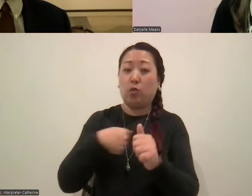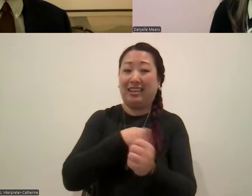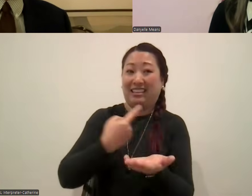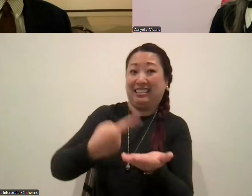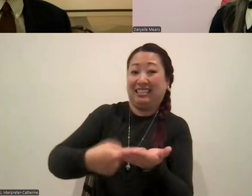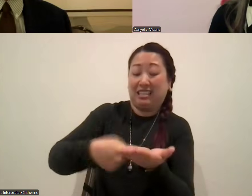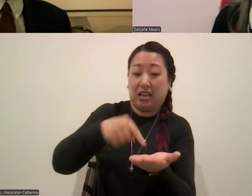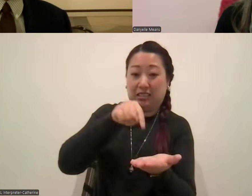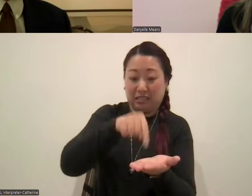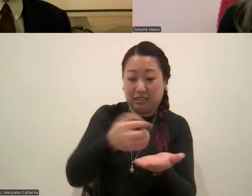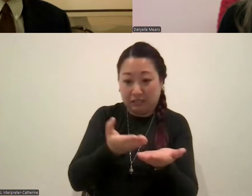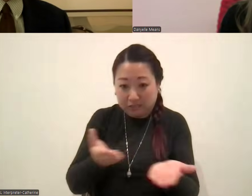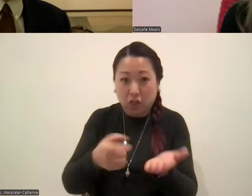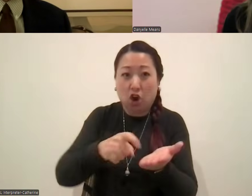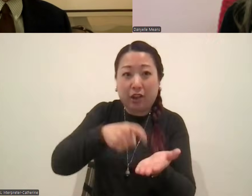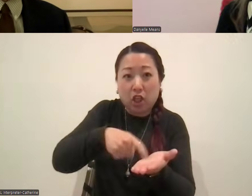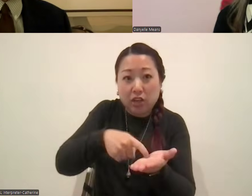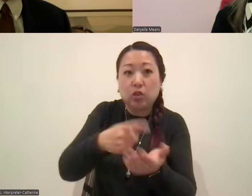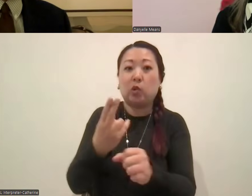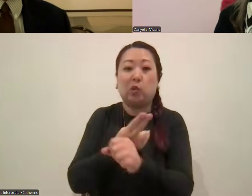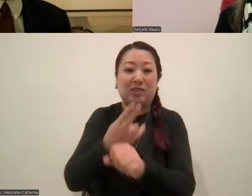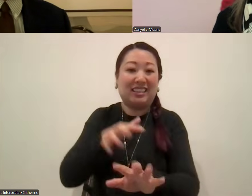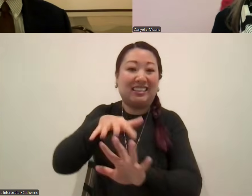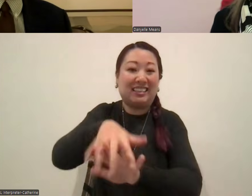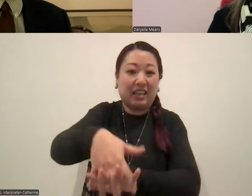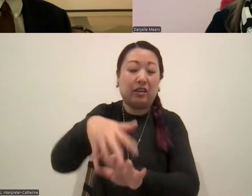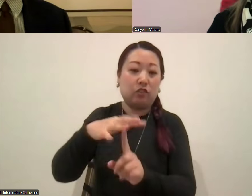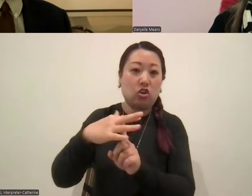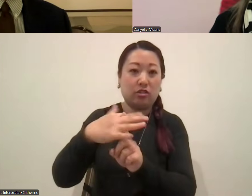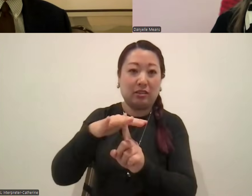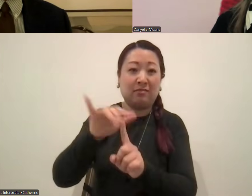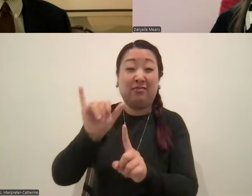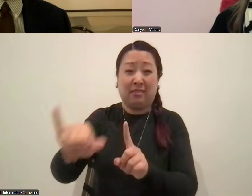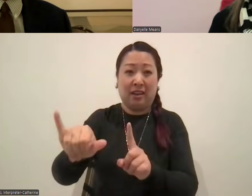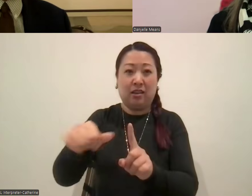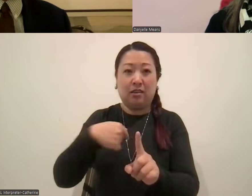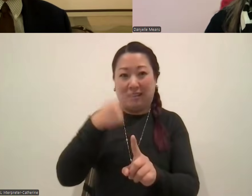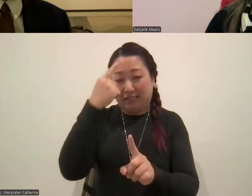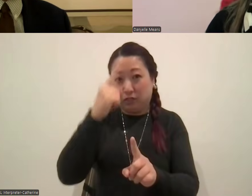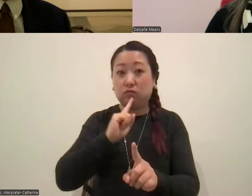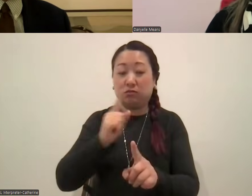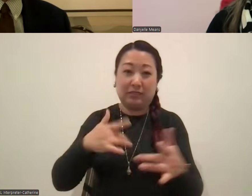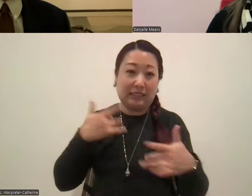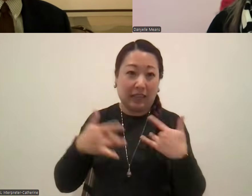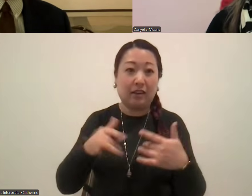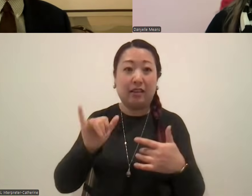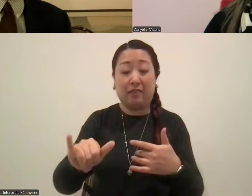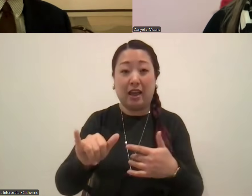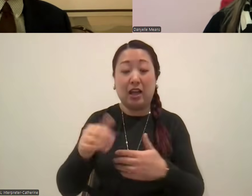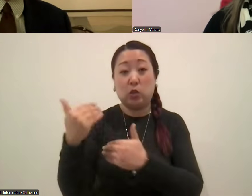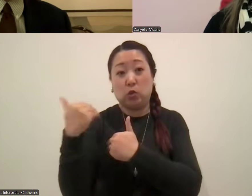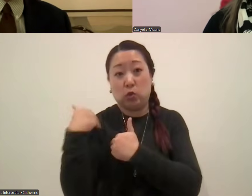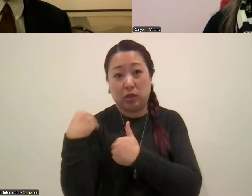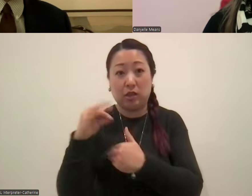to me is really exciting. And I think that part of duty of care that is part of the